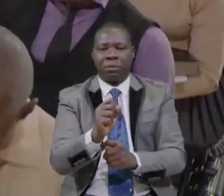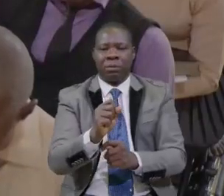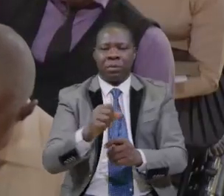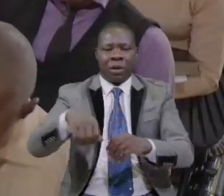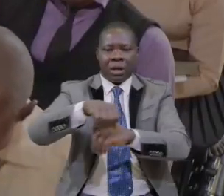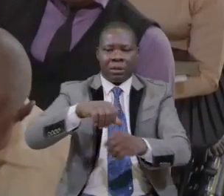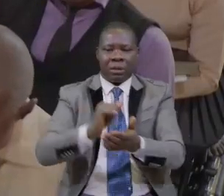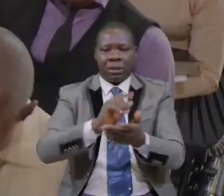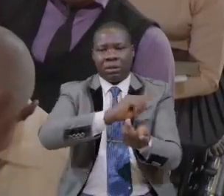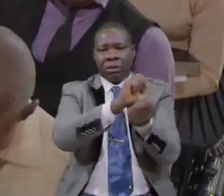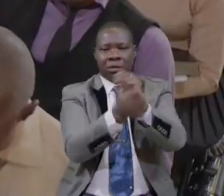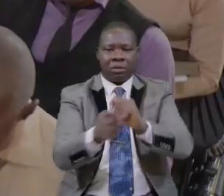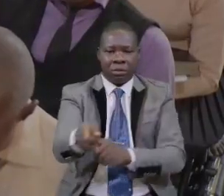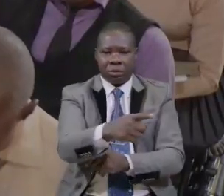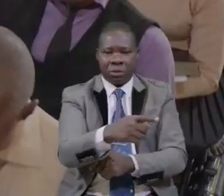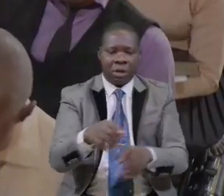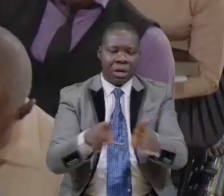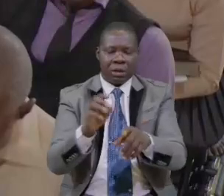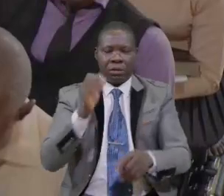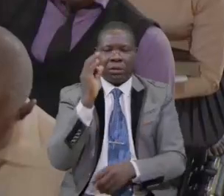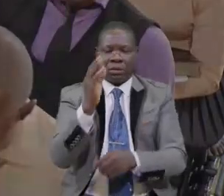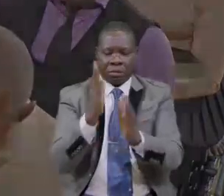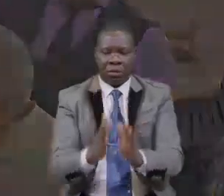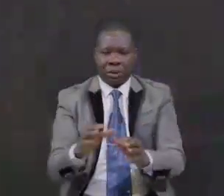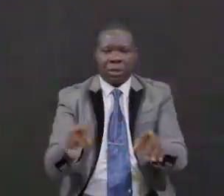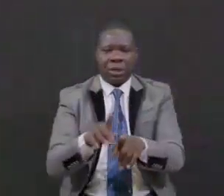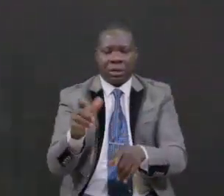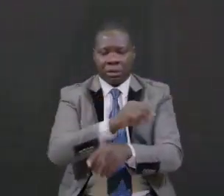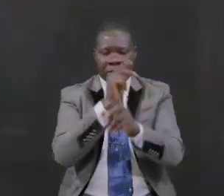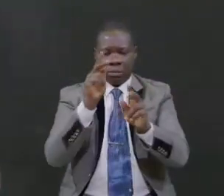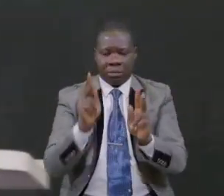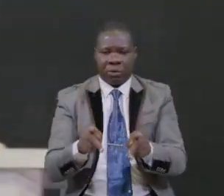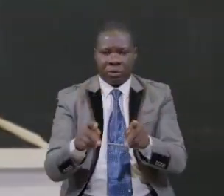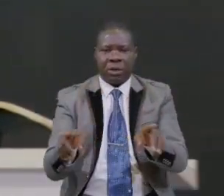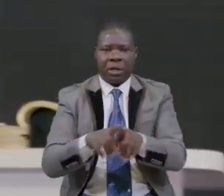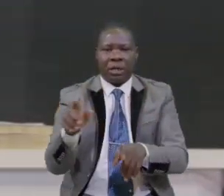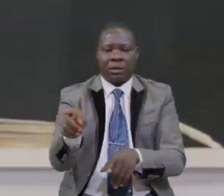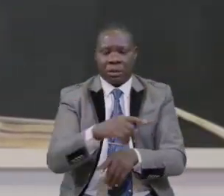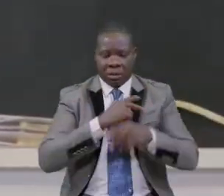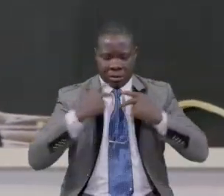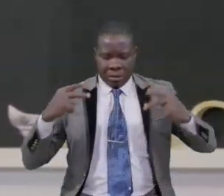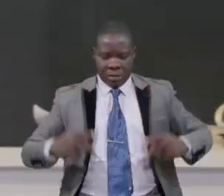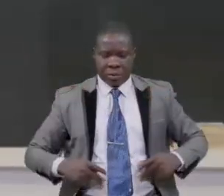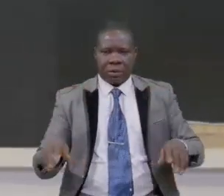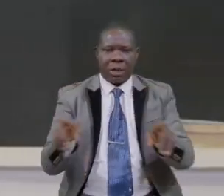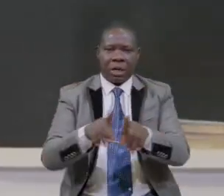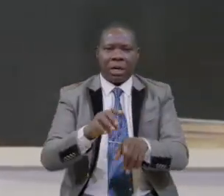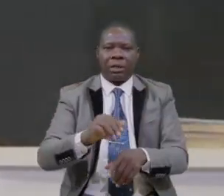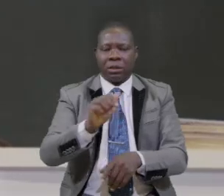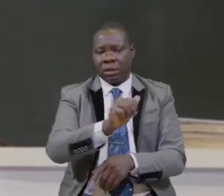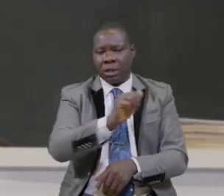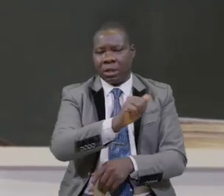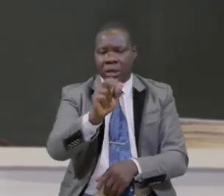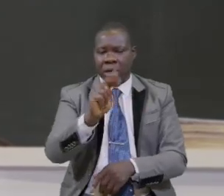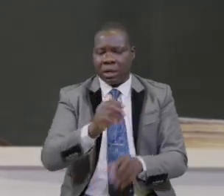as a preacher, as a person, as a priest, as an individual here on earth.